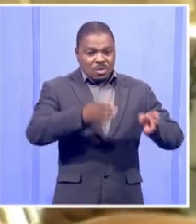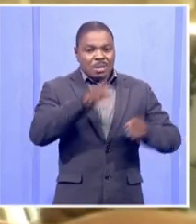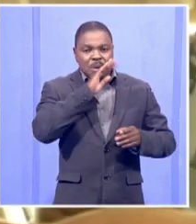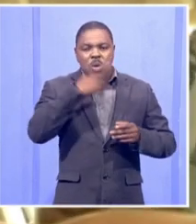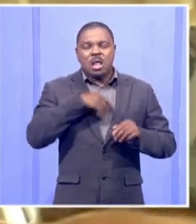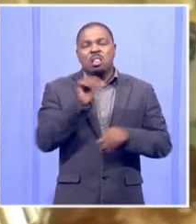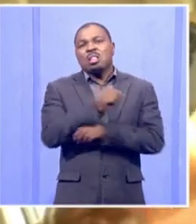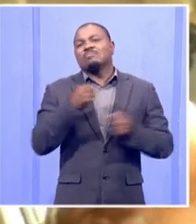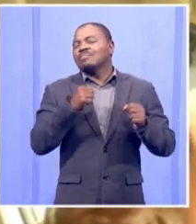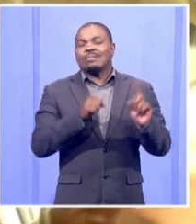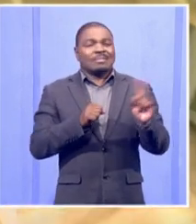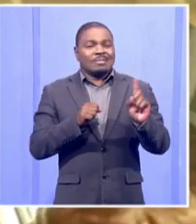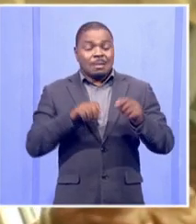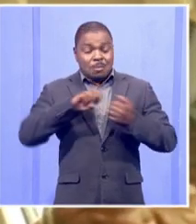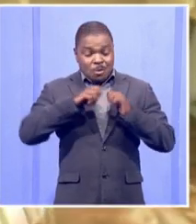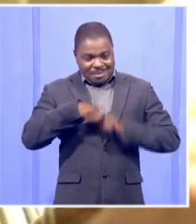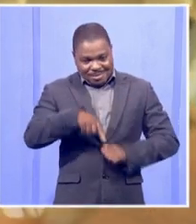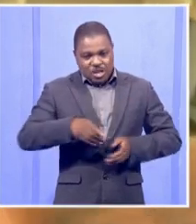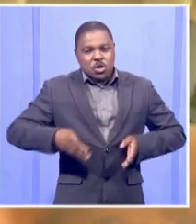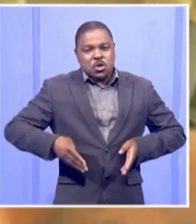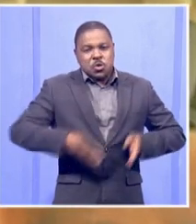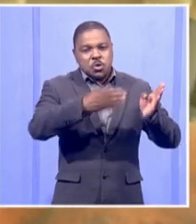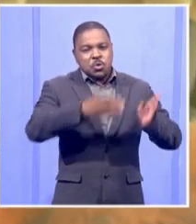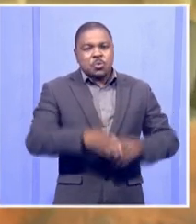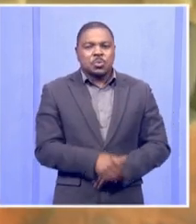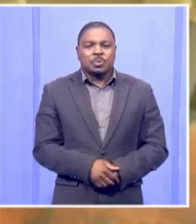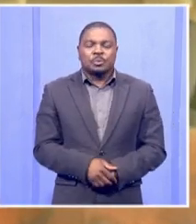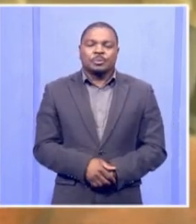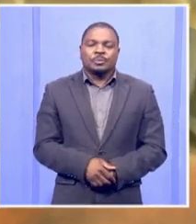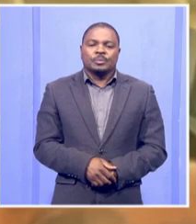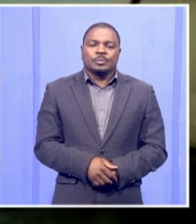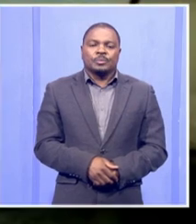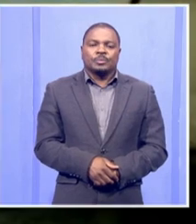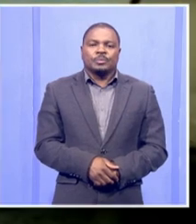drivers, but the condition of the road.